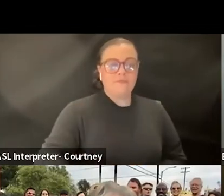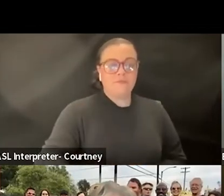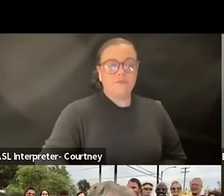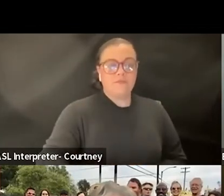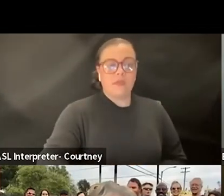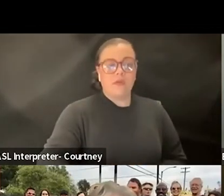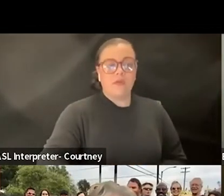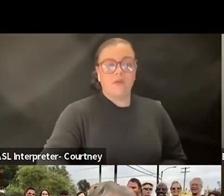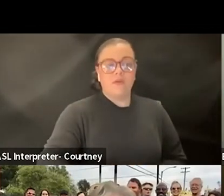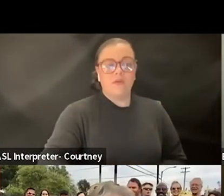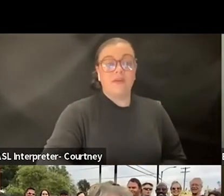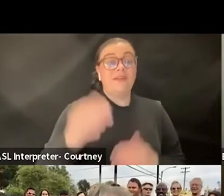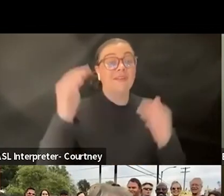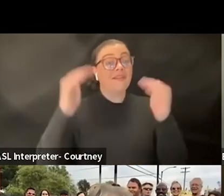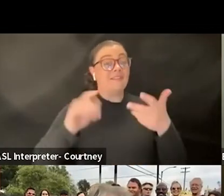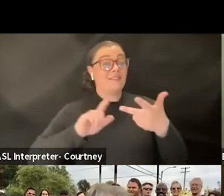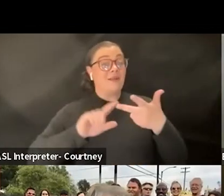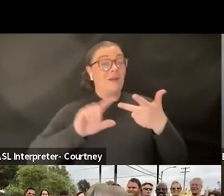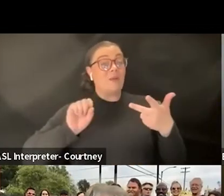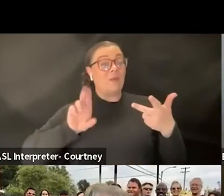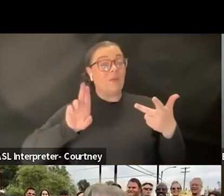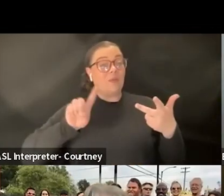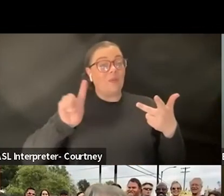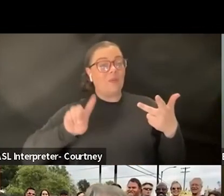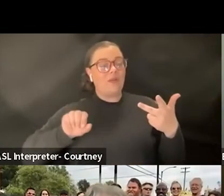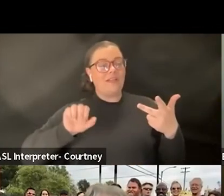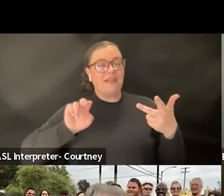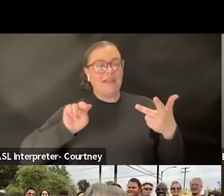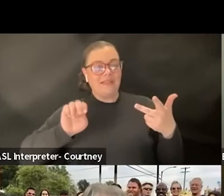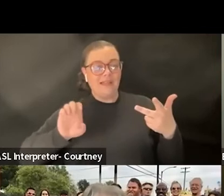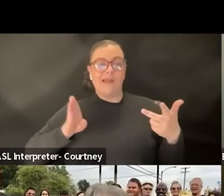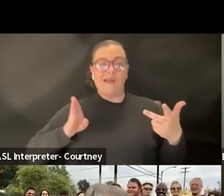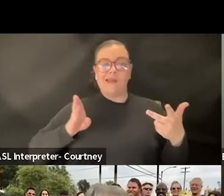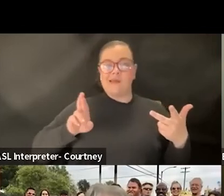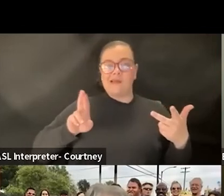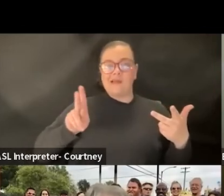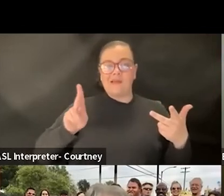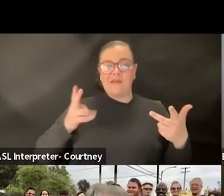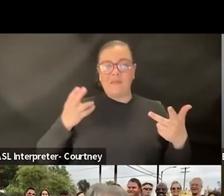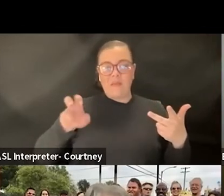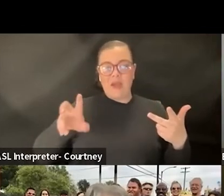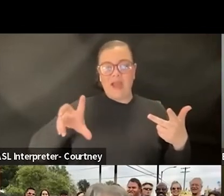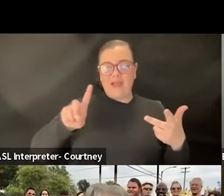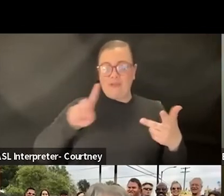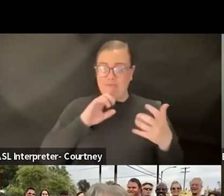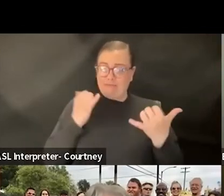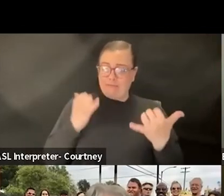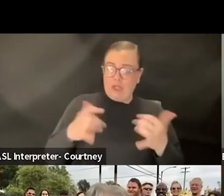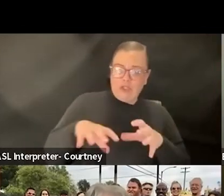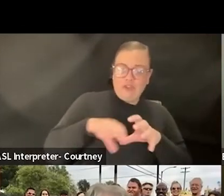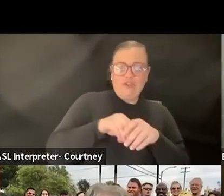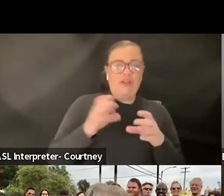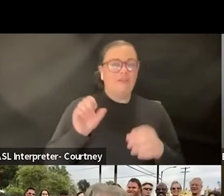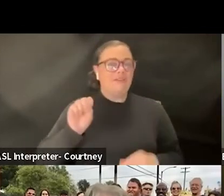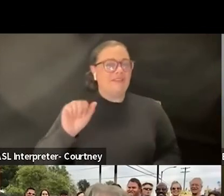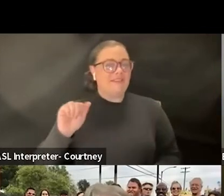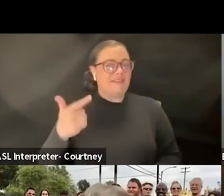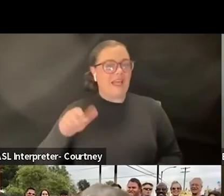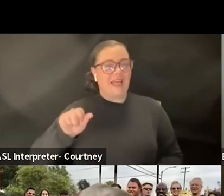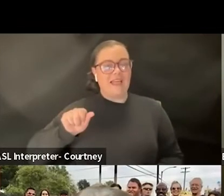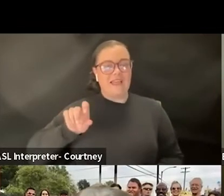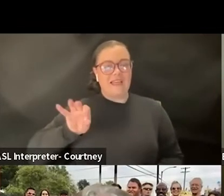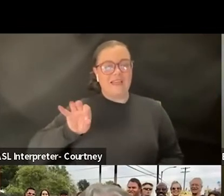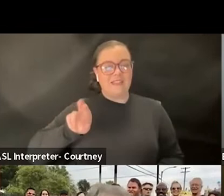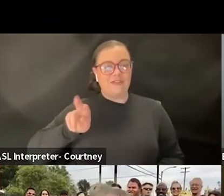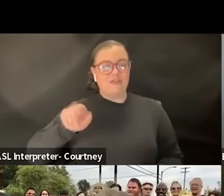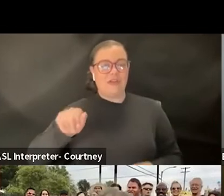Locals. Passionate about organizing, she is particularly interested in the challenges found in right-to-work states, or as I say,